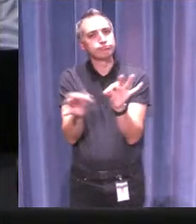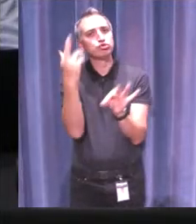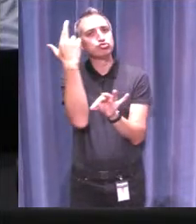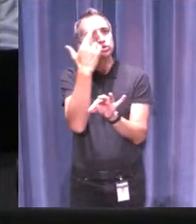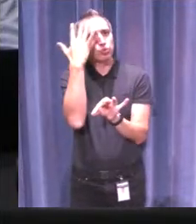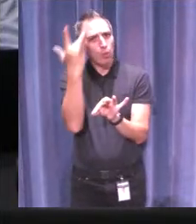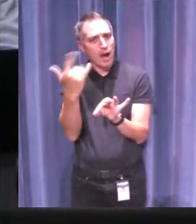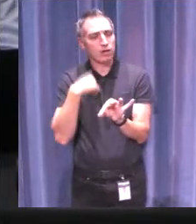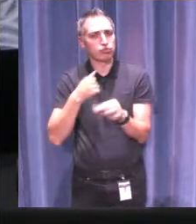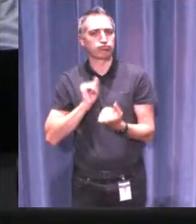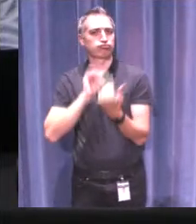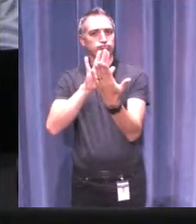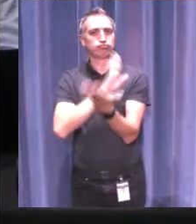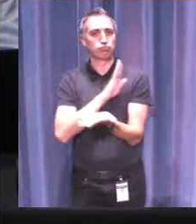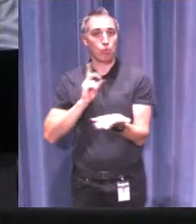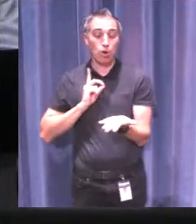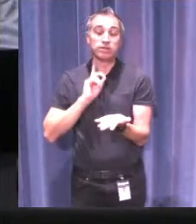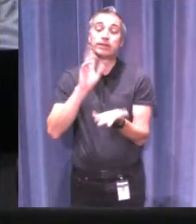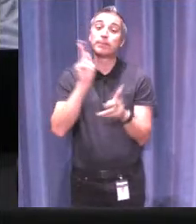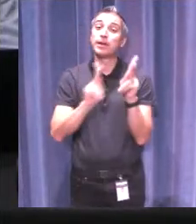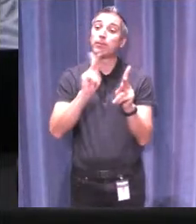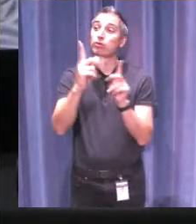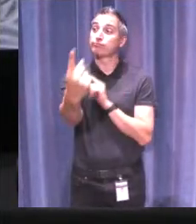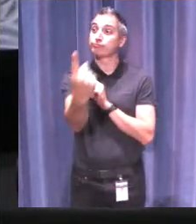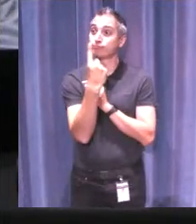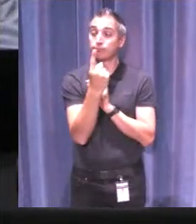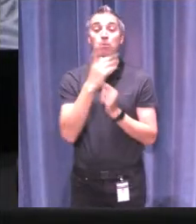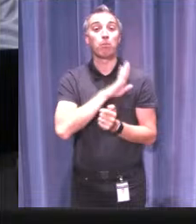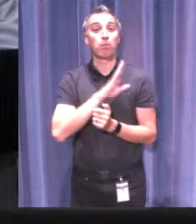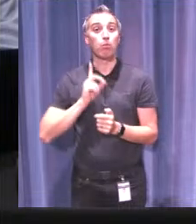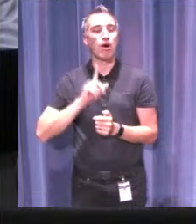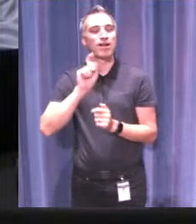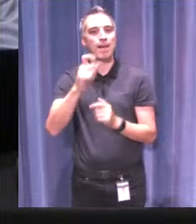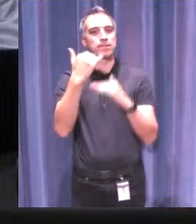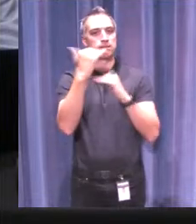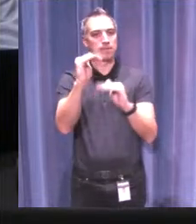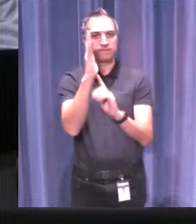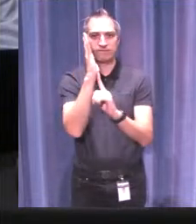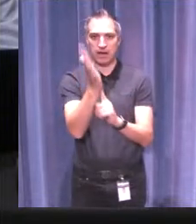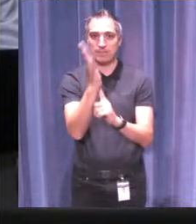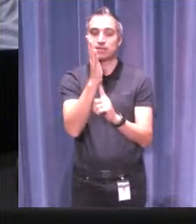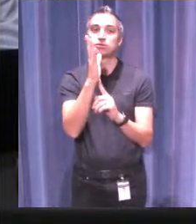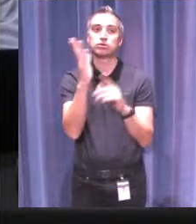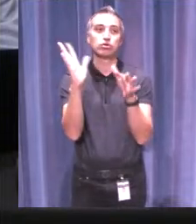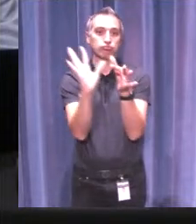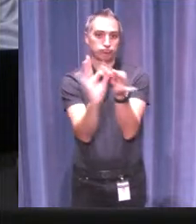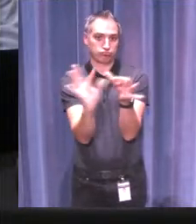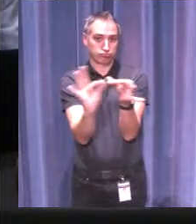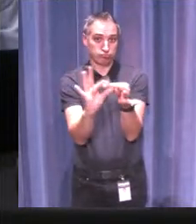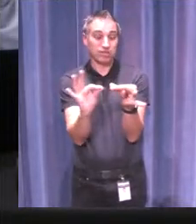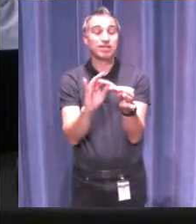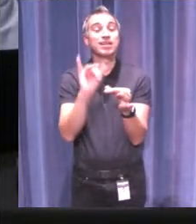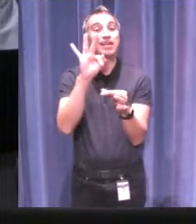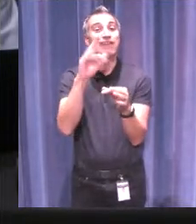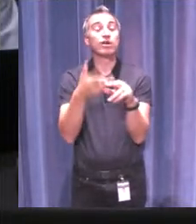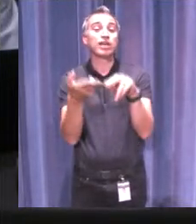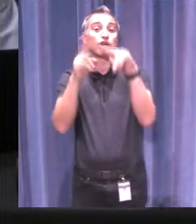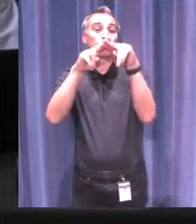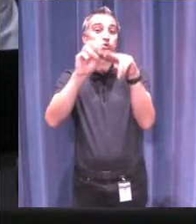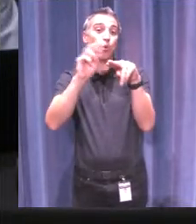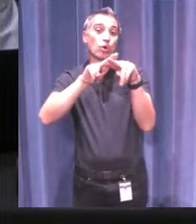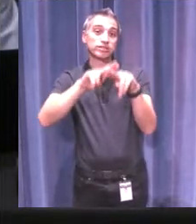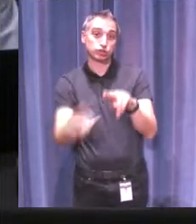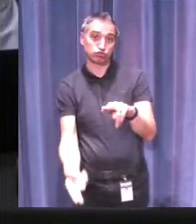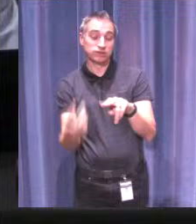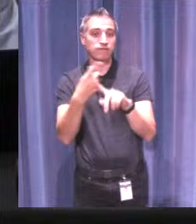the board. Citizens addressing the board shall be limited to 5 minutes and making their remarks unless the time is increased or decreased by